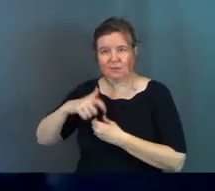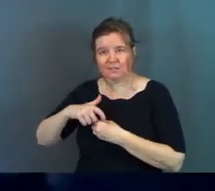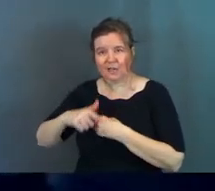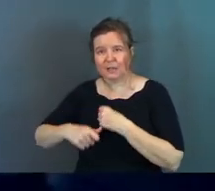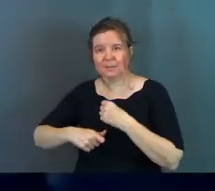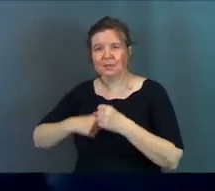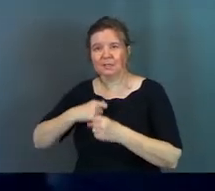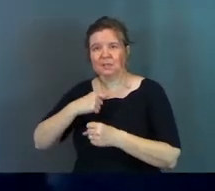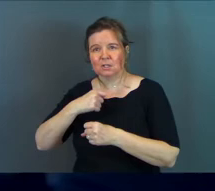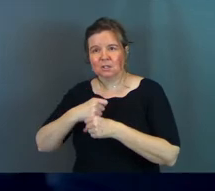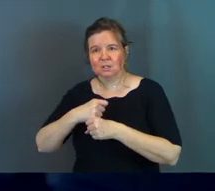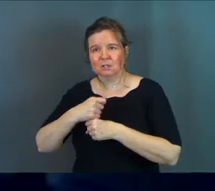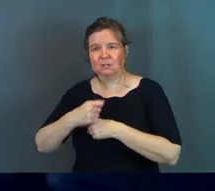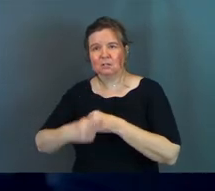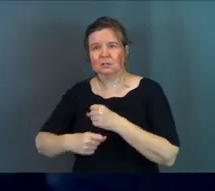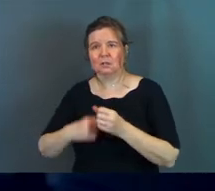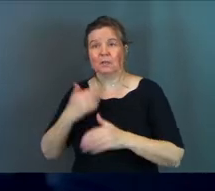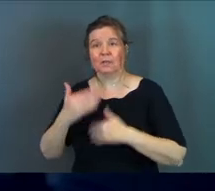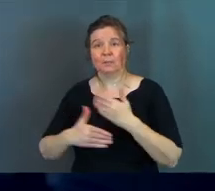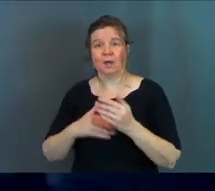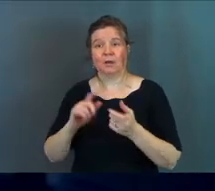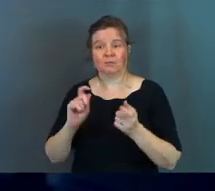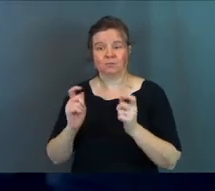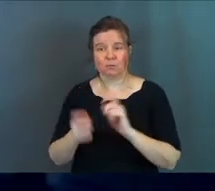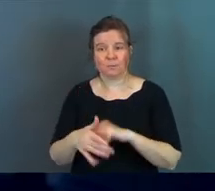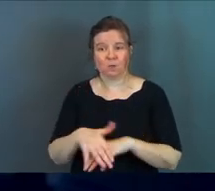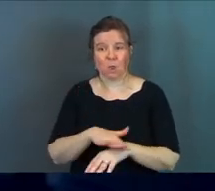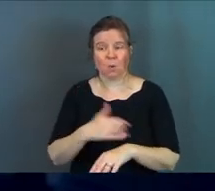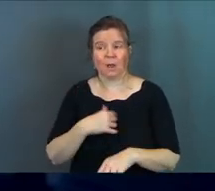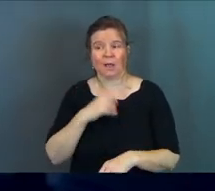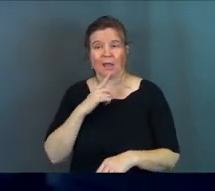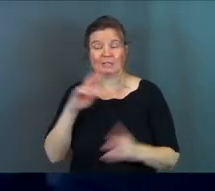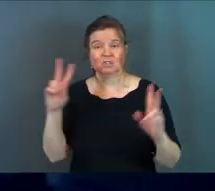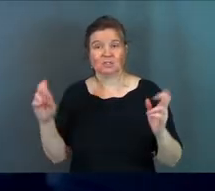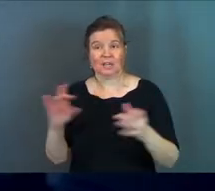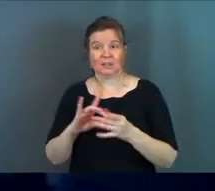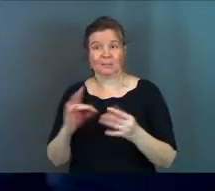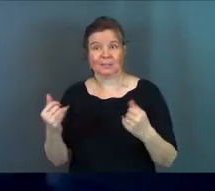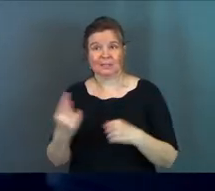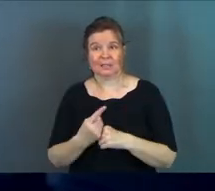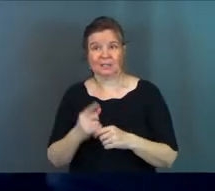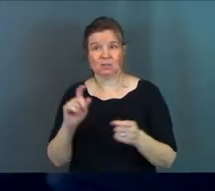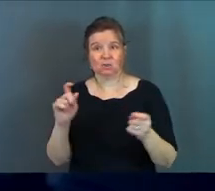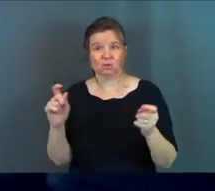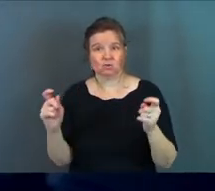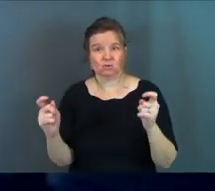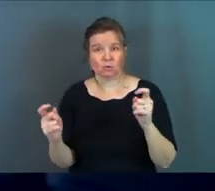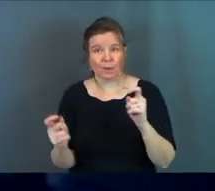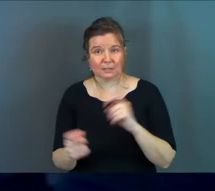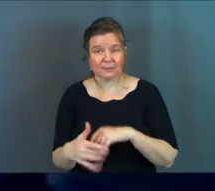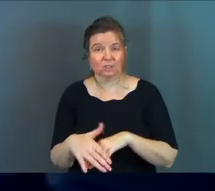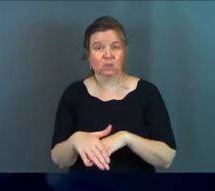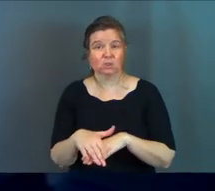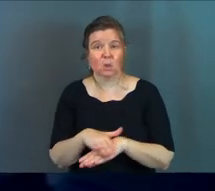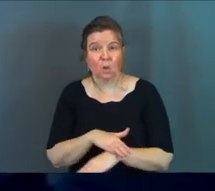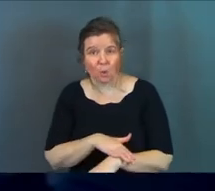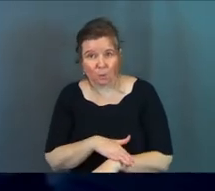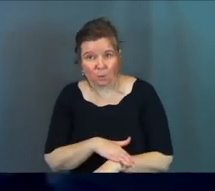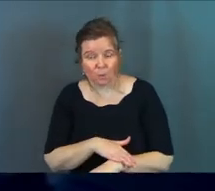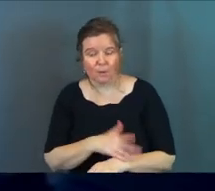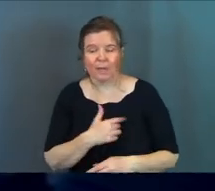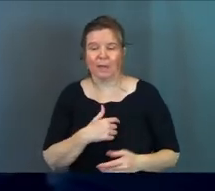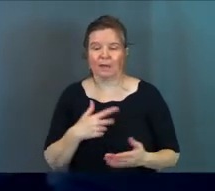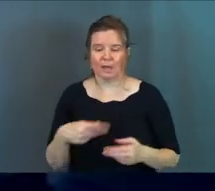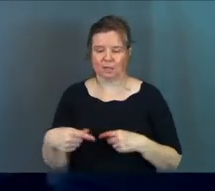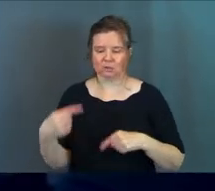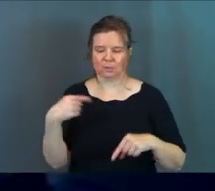years. The process of transformation is slow. I actually titled the message today, Transformation is Slow.